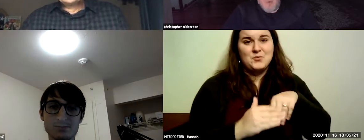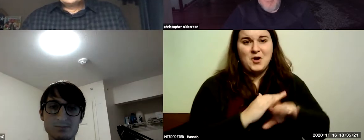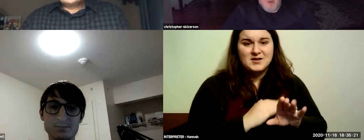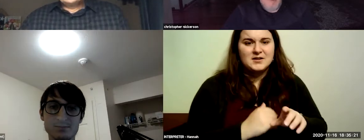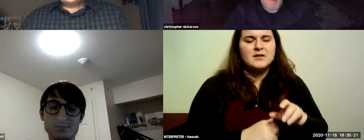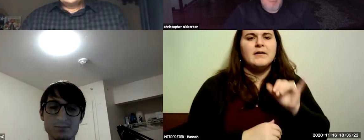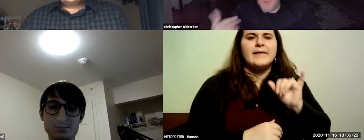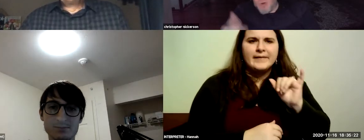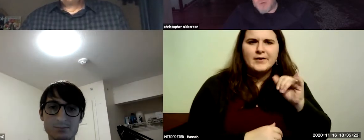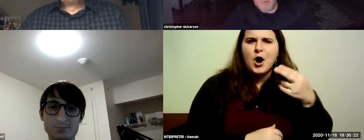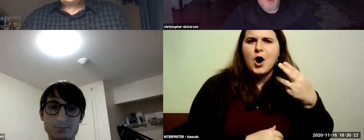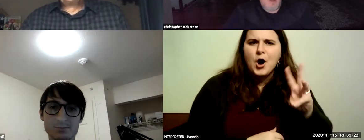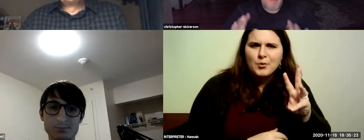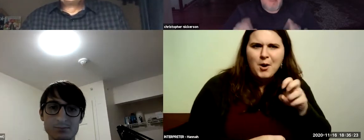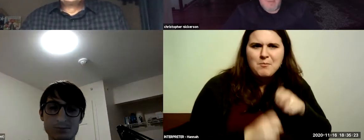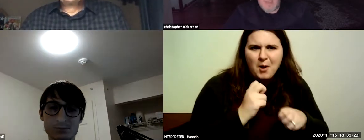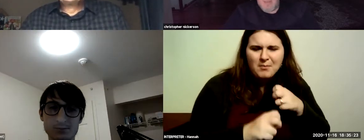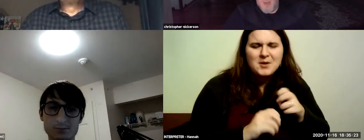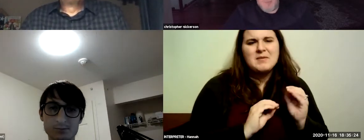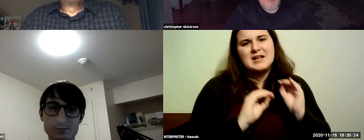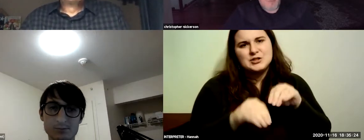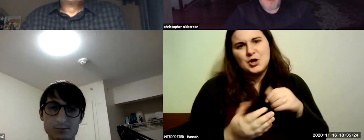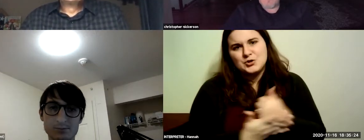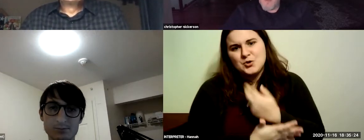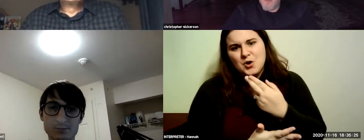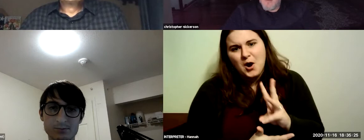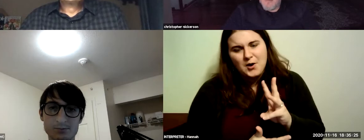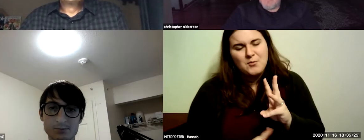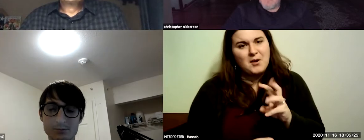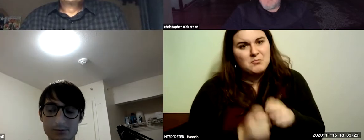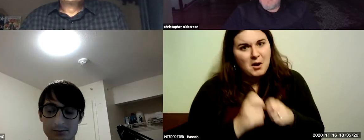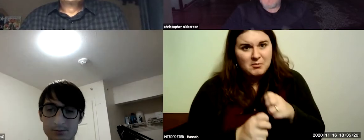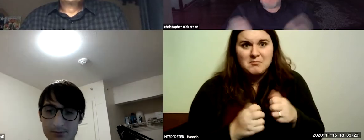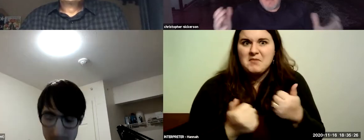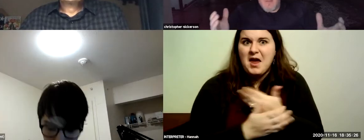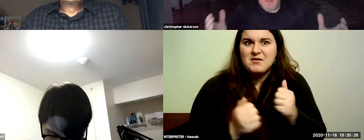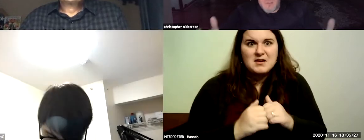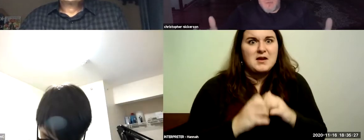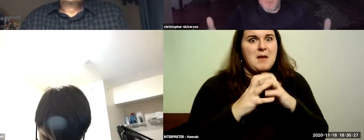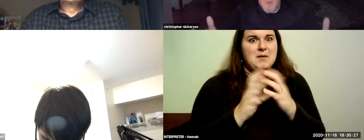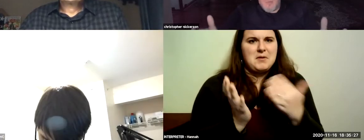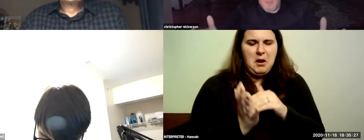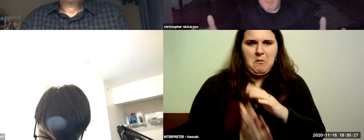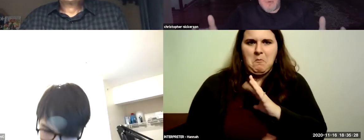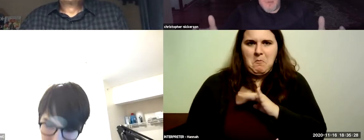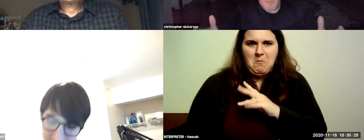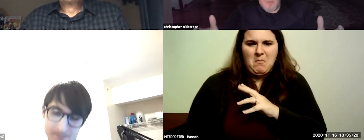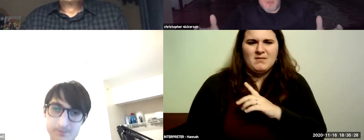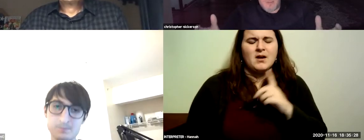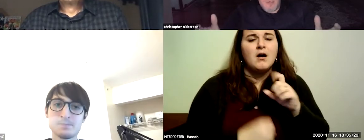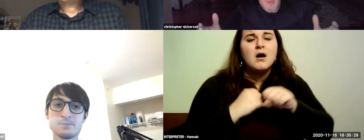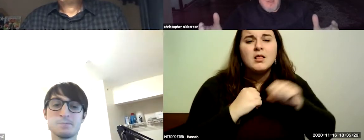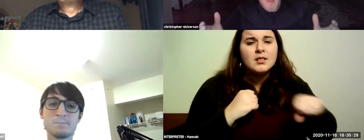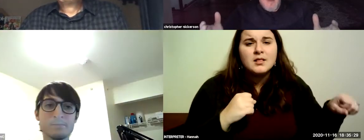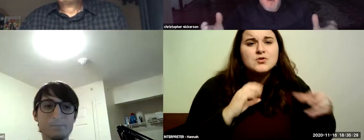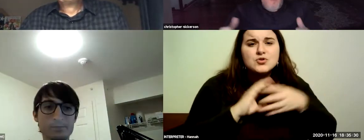was a hardware problem, got new hardware in, things came up, and it was cool. the reason I tell that super long-winded story is